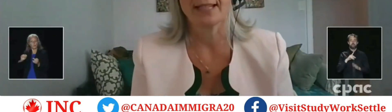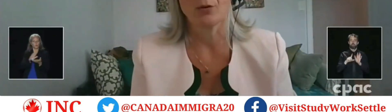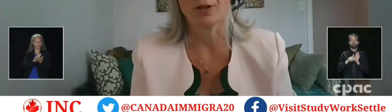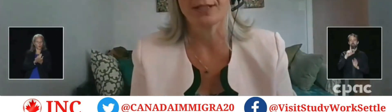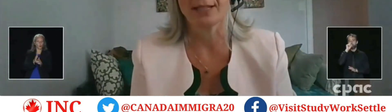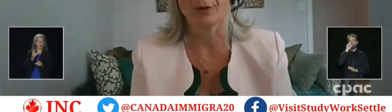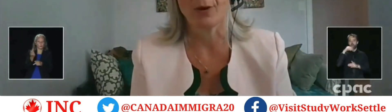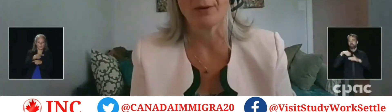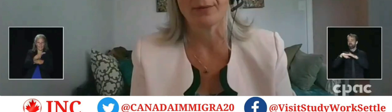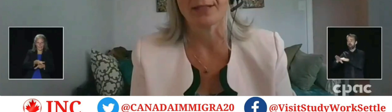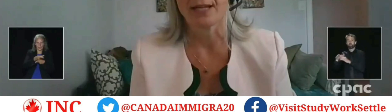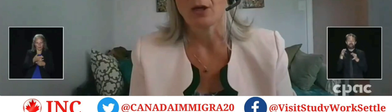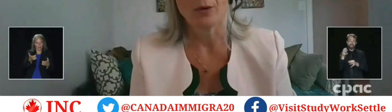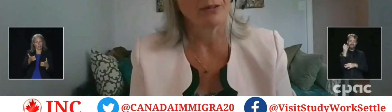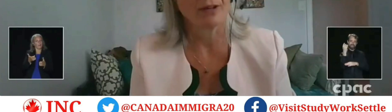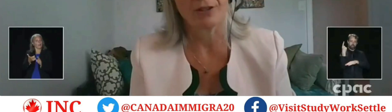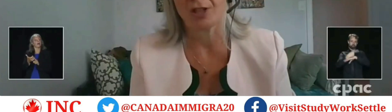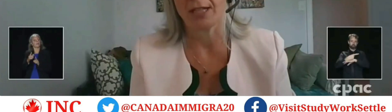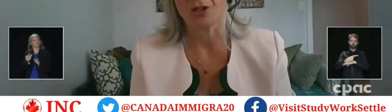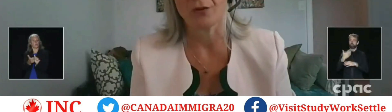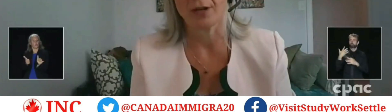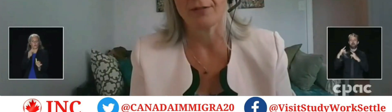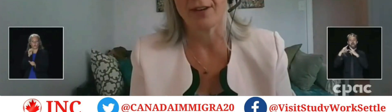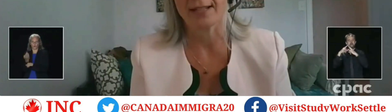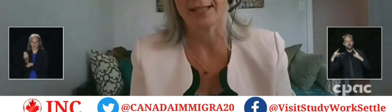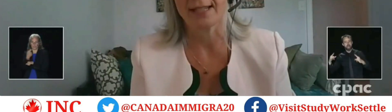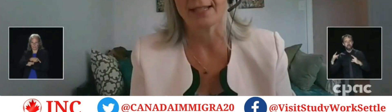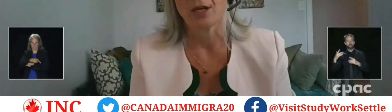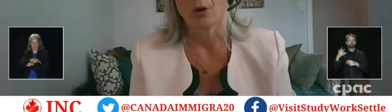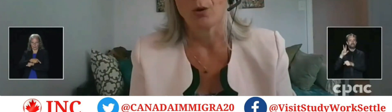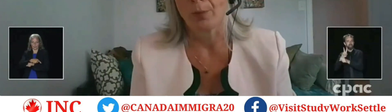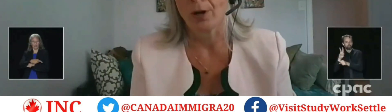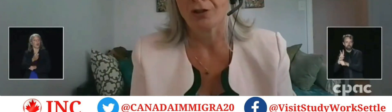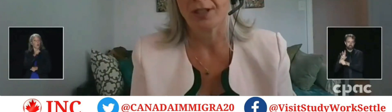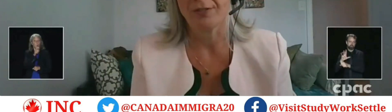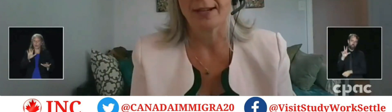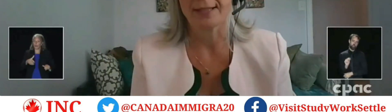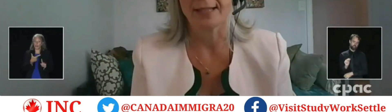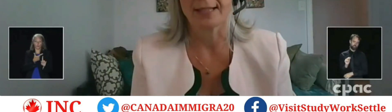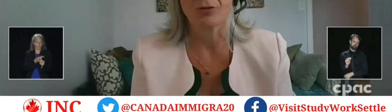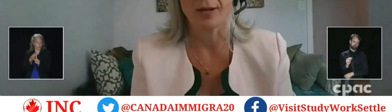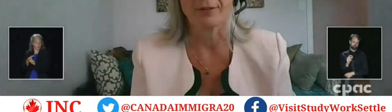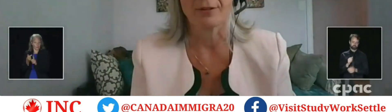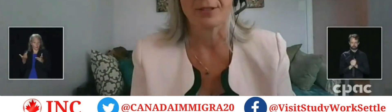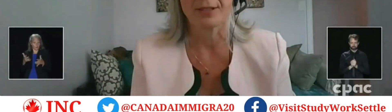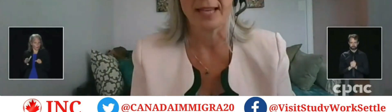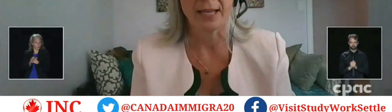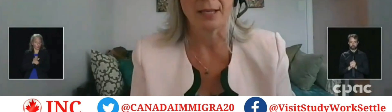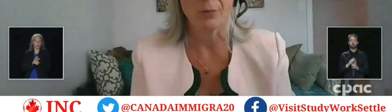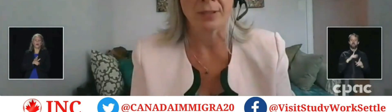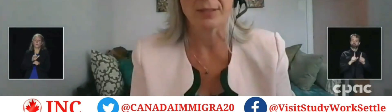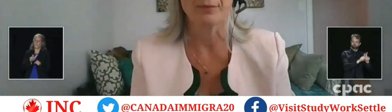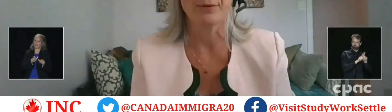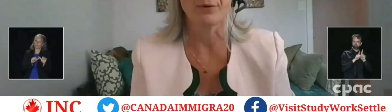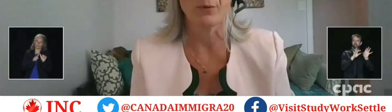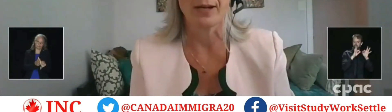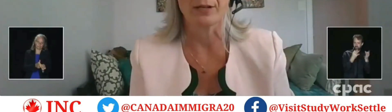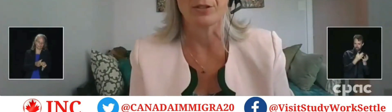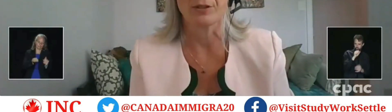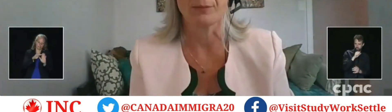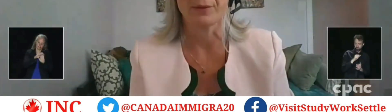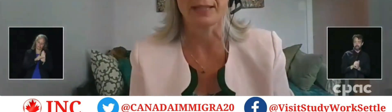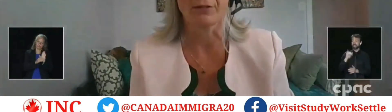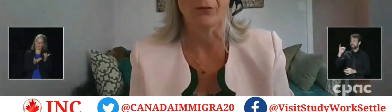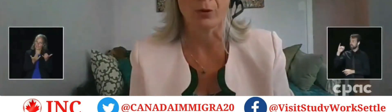current testing and quarantine requirements will not change for unvaccinated or partially vaccinated travelers. They will still be